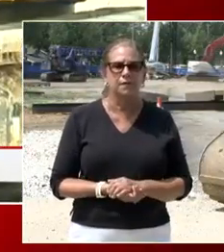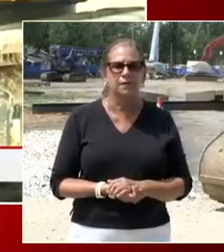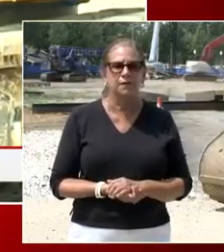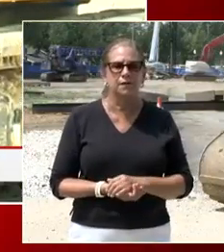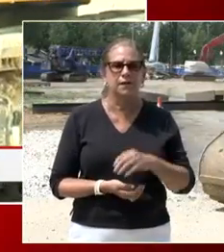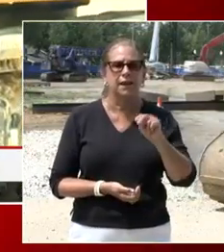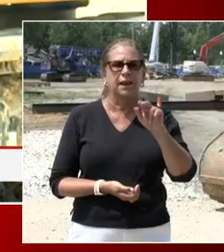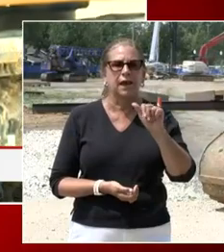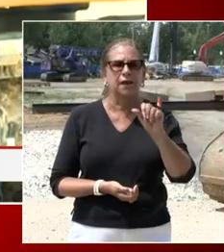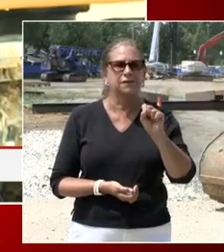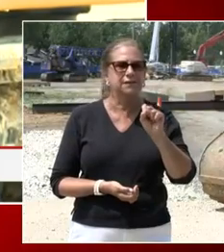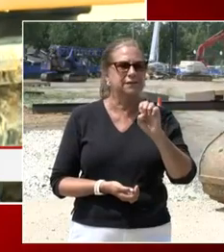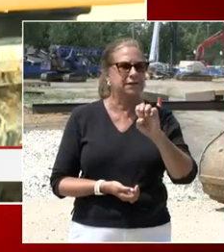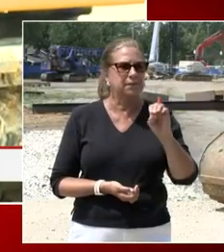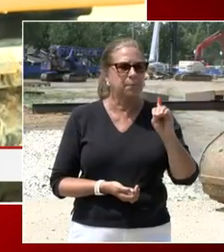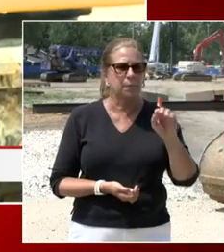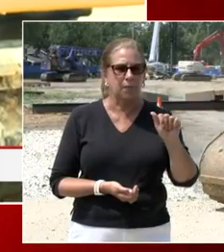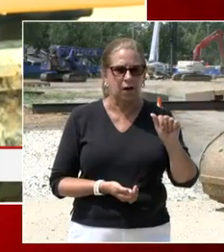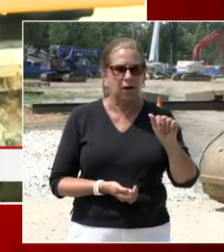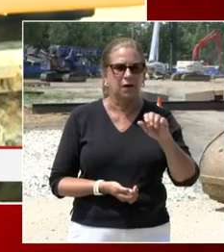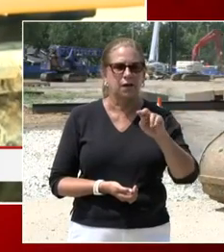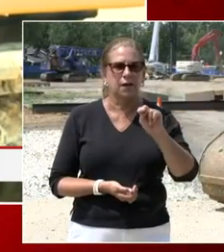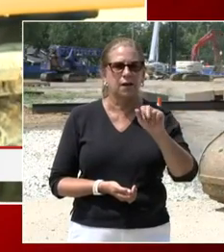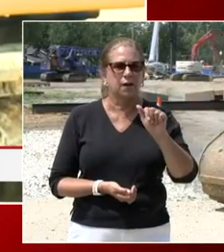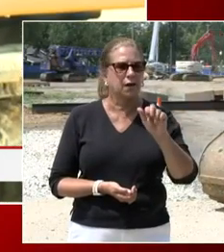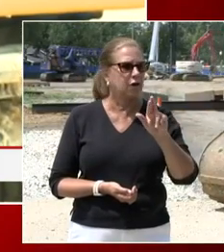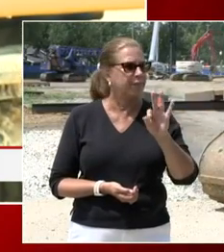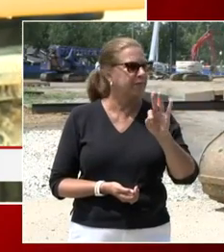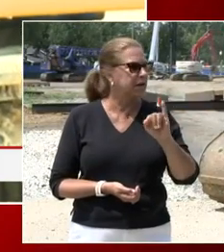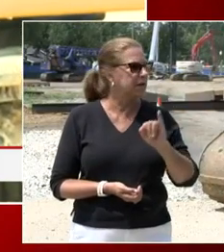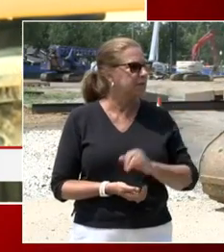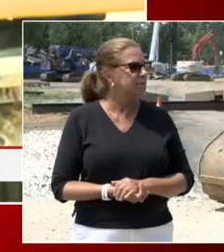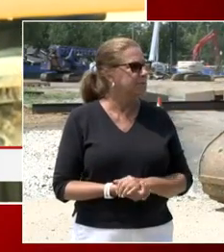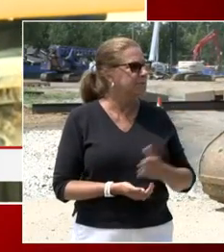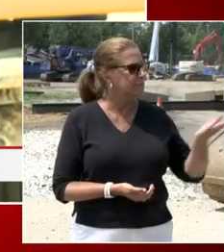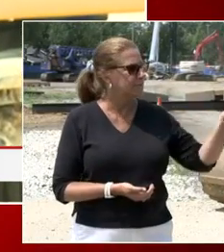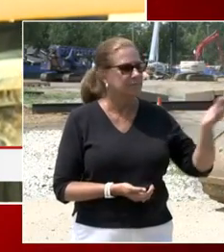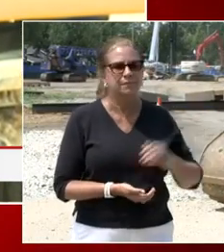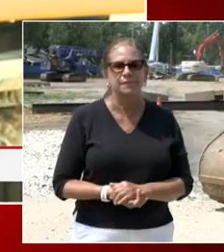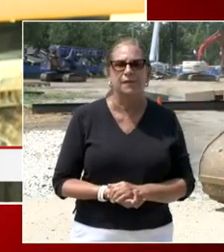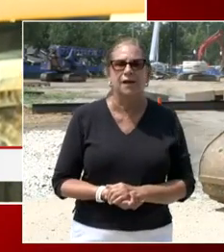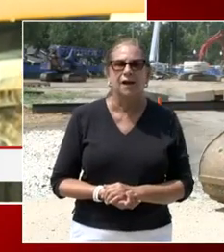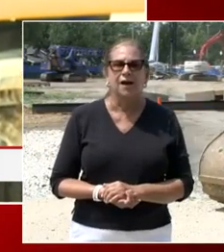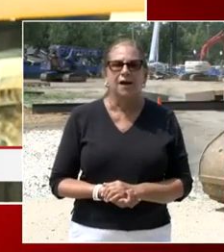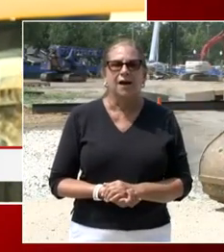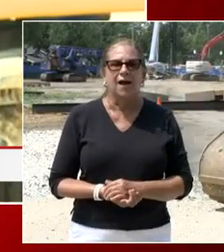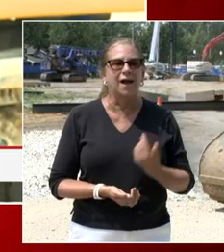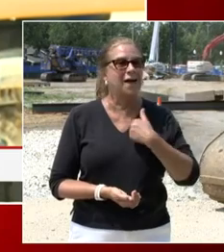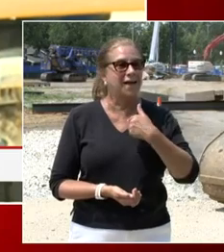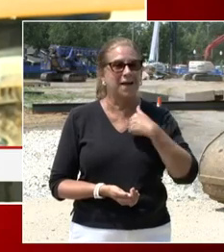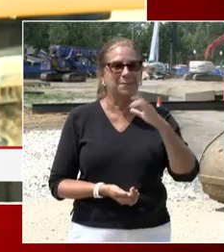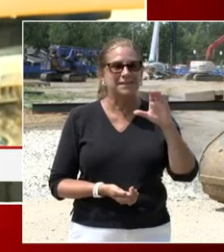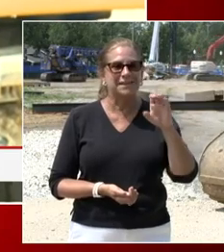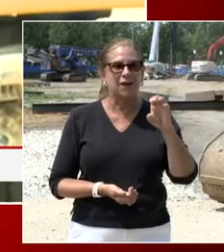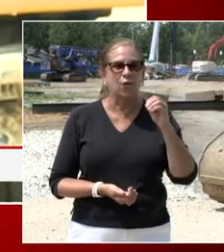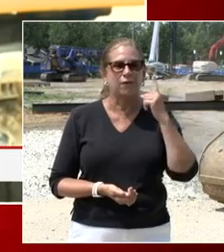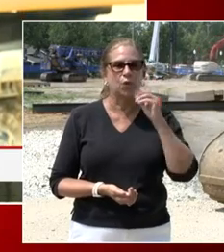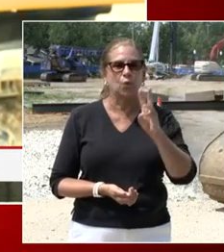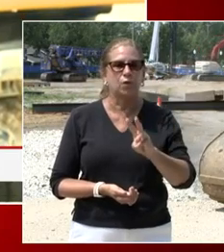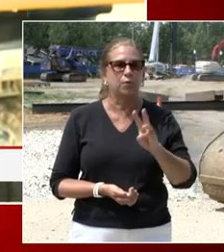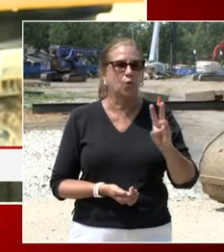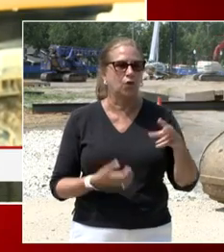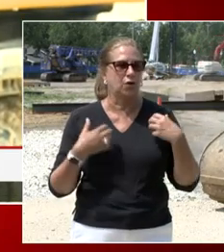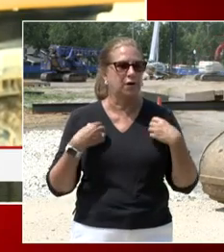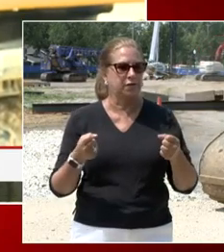Good morning, everyone. So wonderful to be here with you. I am Naseema Shafi. I'm the Chief Executive Officer of Whitman-Walker Health.